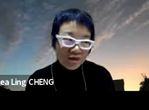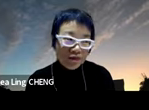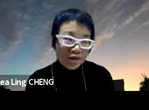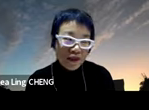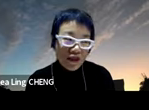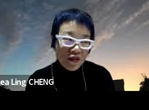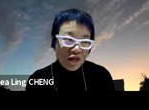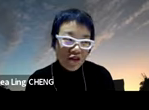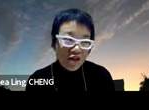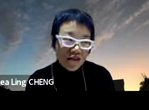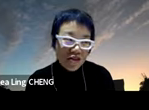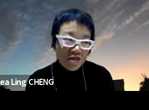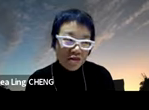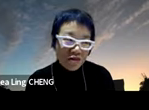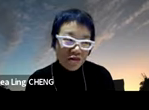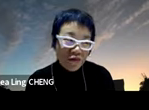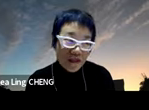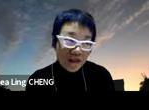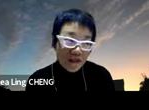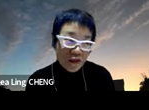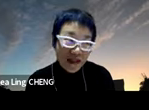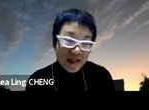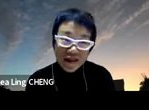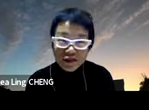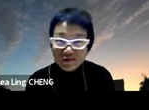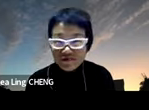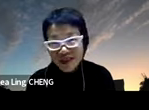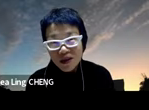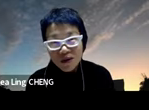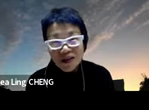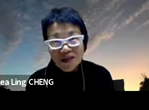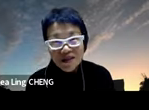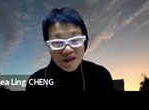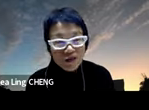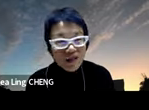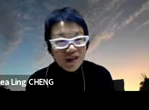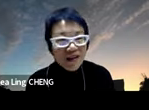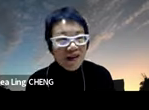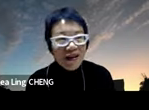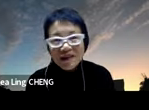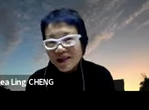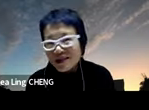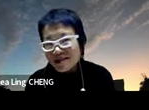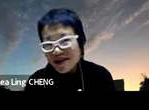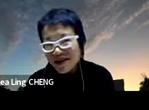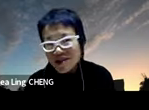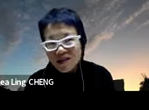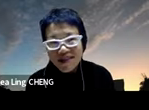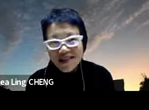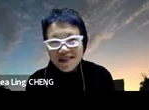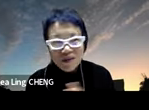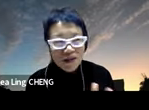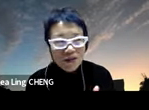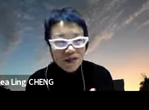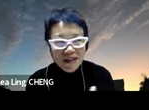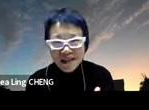them because she had just finished 1 year of working in South Korea, and they had lunch, and